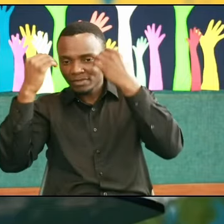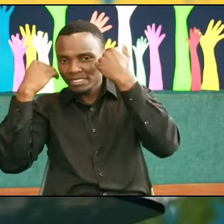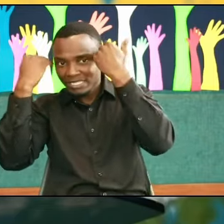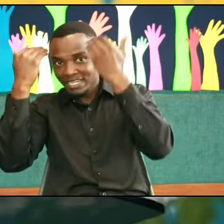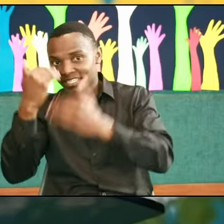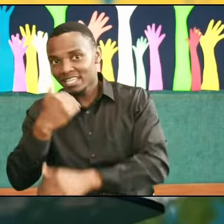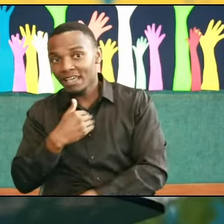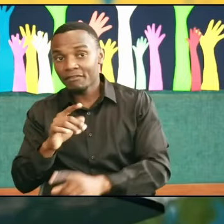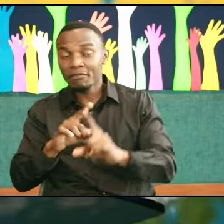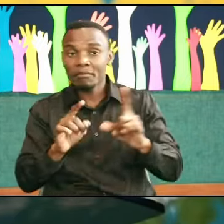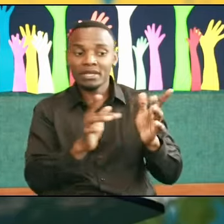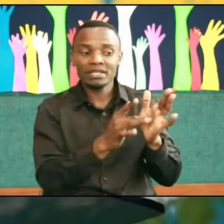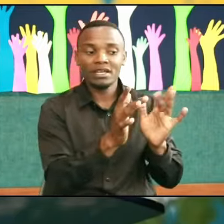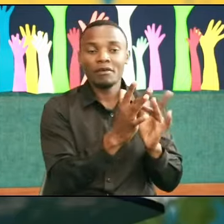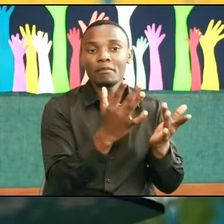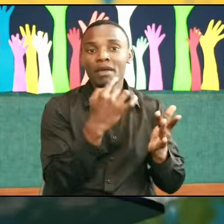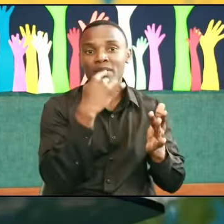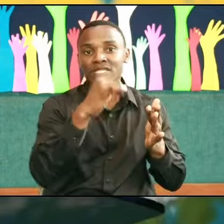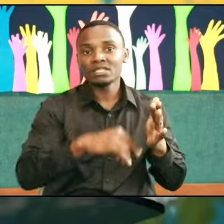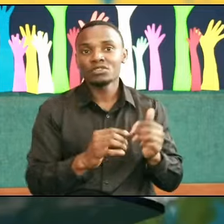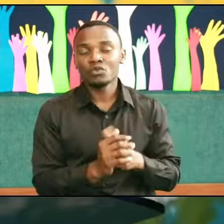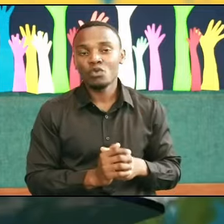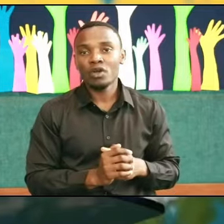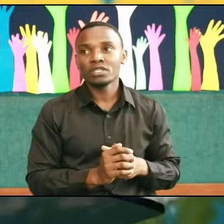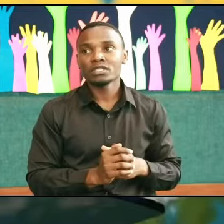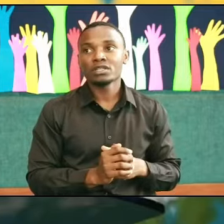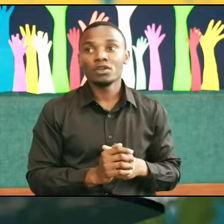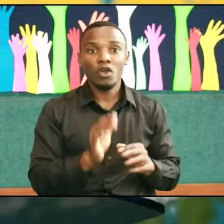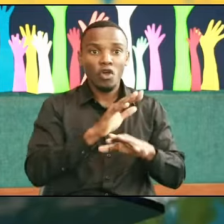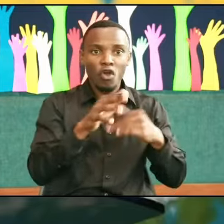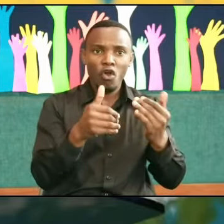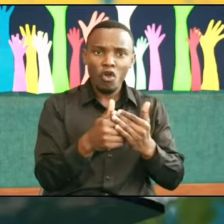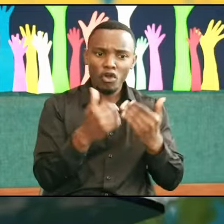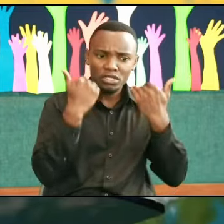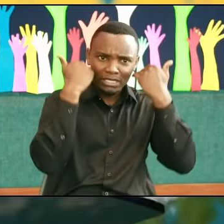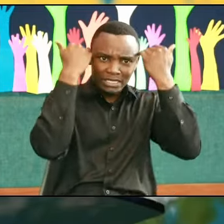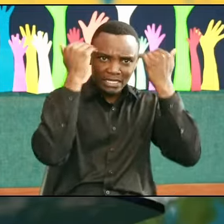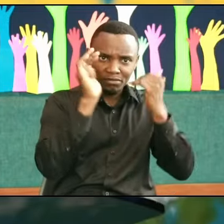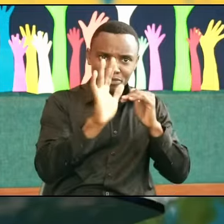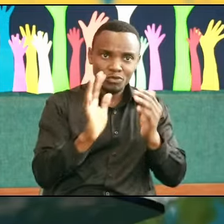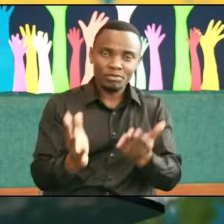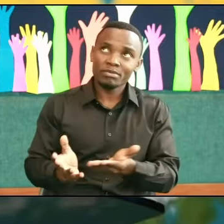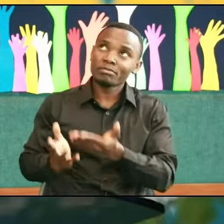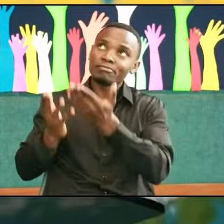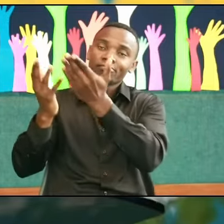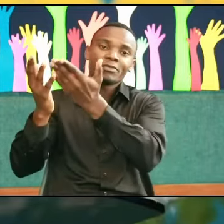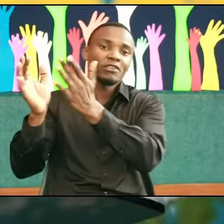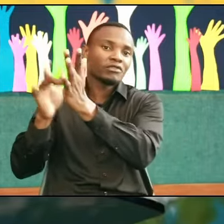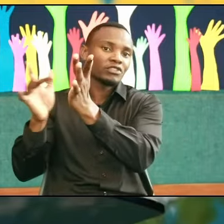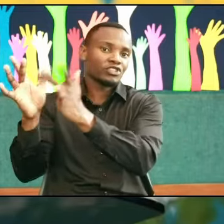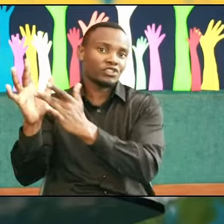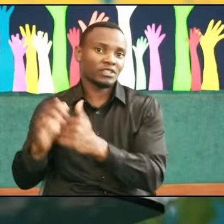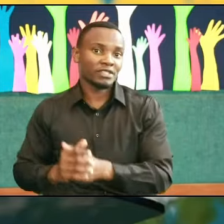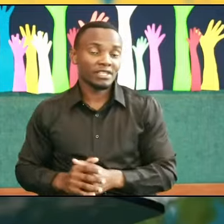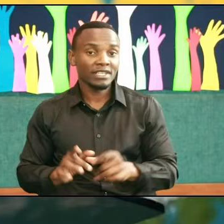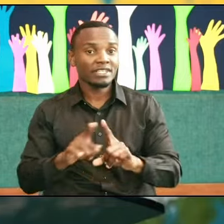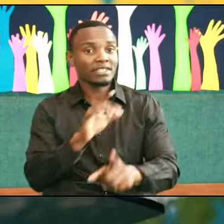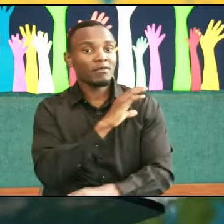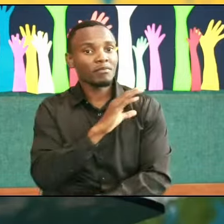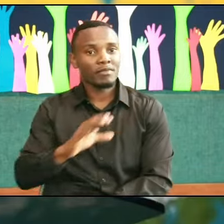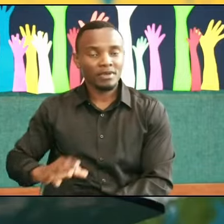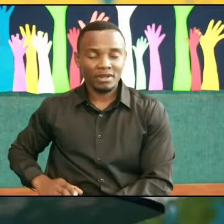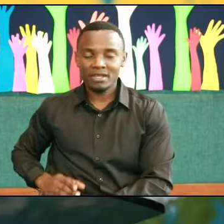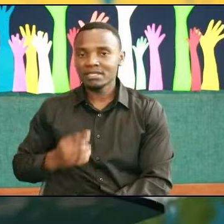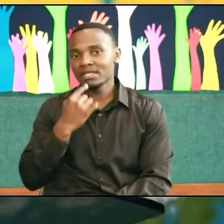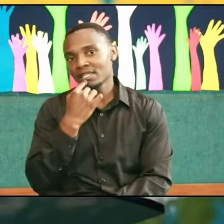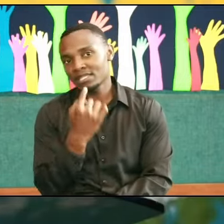1 Peter chapter 5, verse 7, cast all your cares upon me. So Christ is literally saying, Paul is saying to